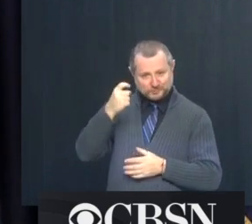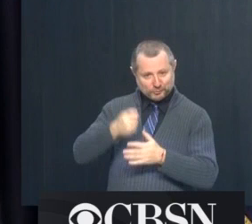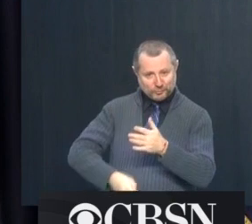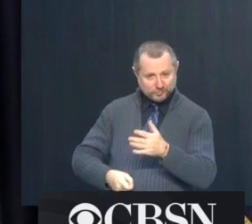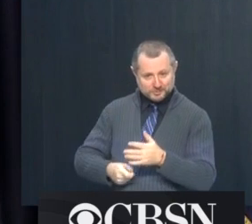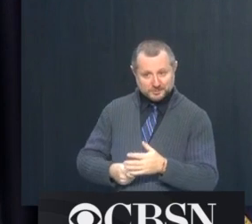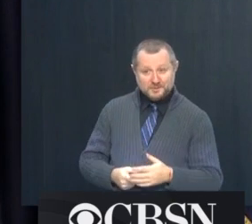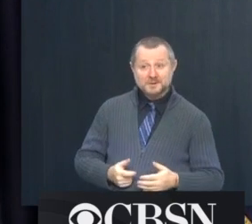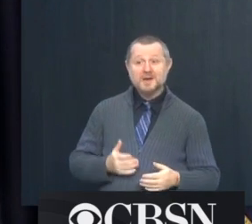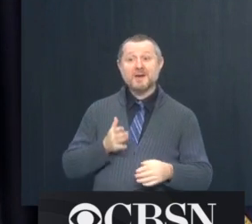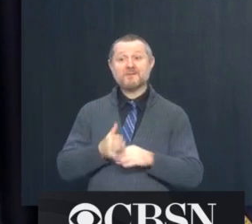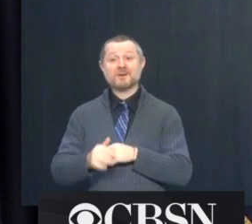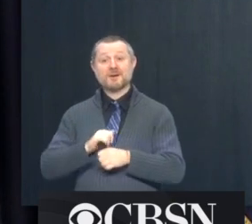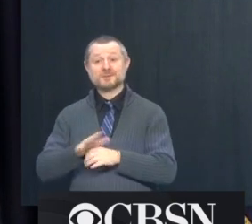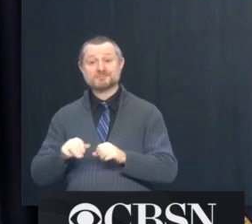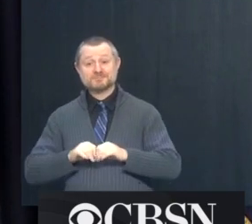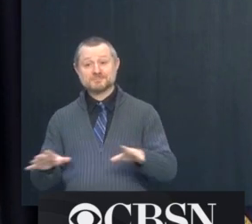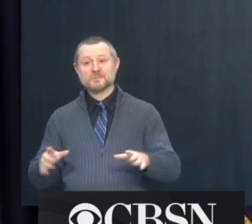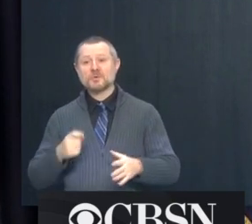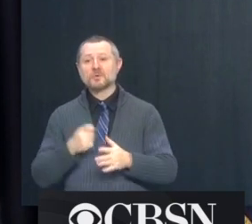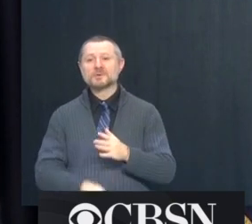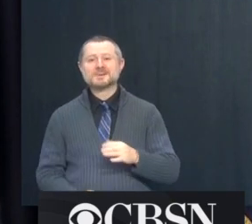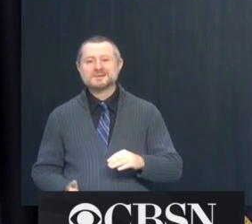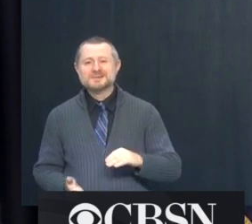paying $7 for